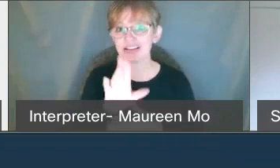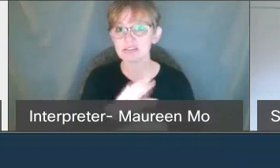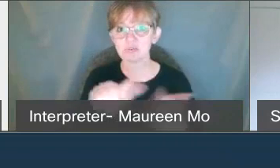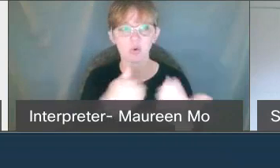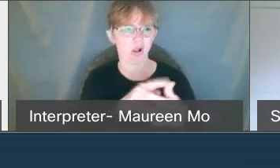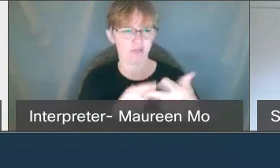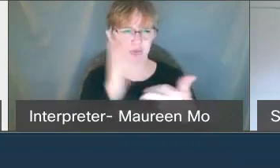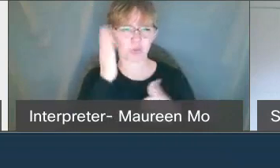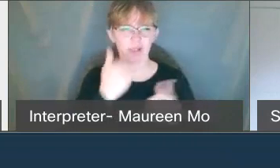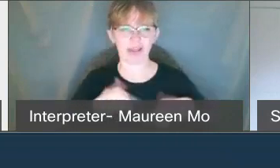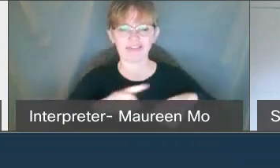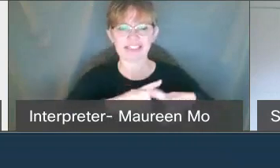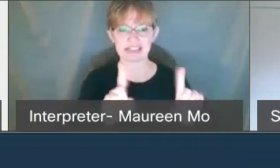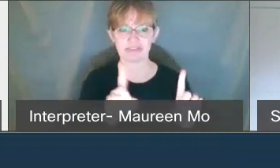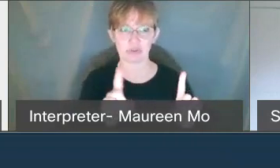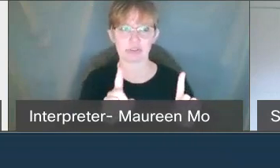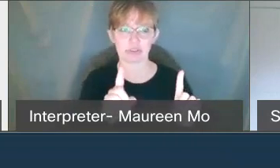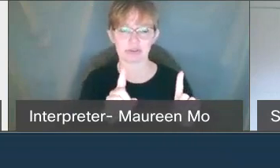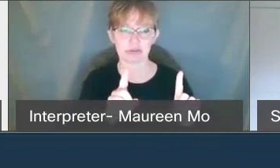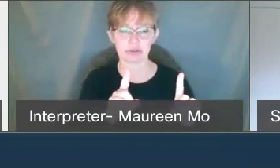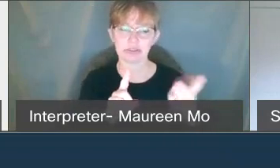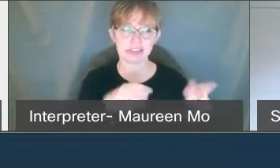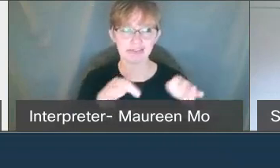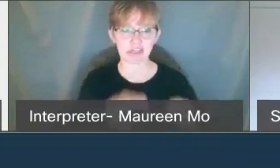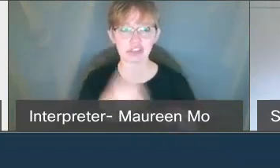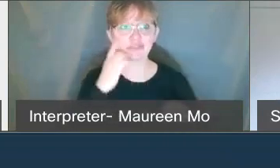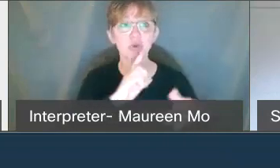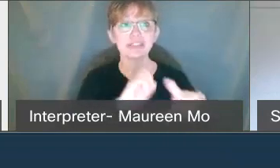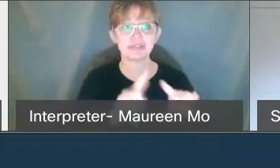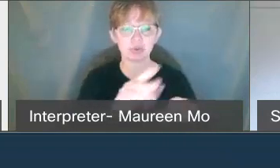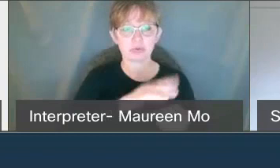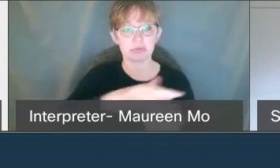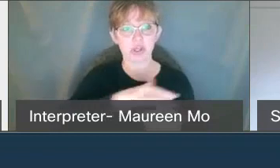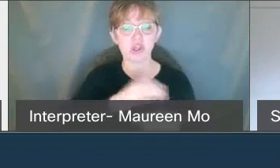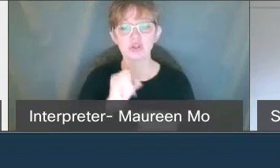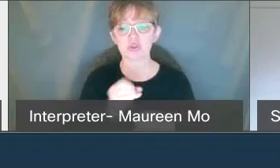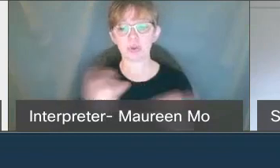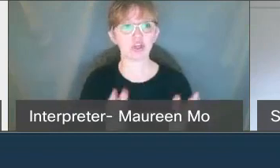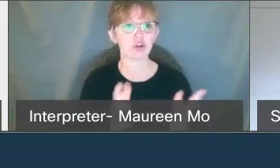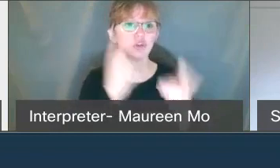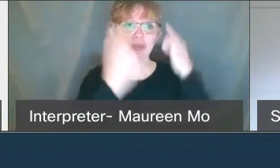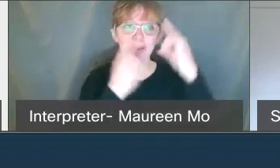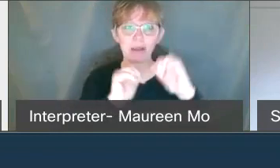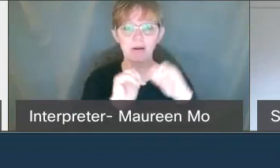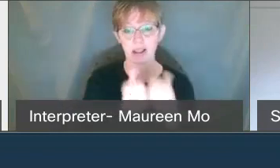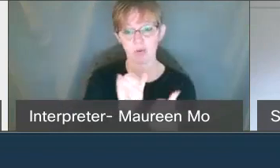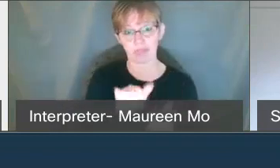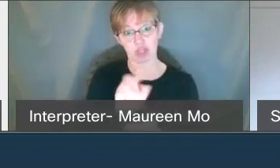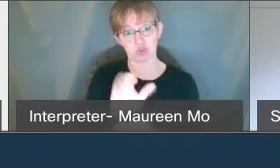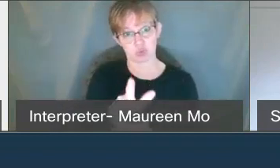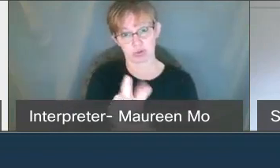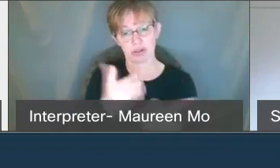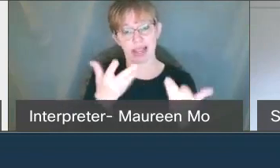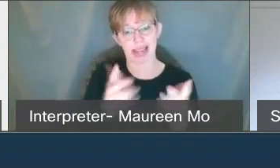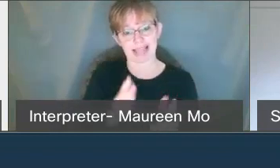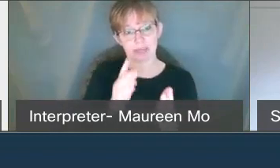your jurisdictions. So another thing that I would encourage folks to think about when they're using an instrument is to look at how that tool has been